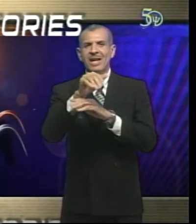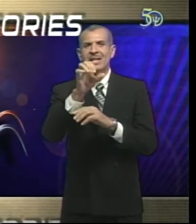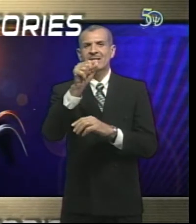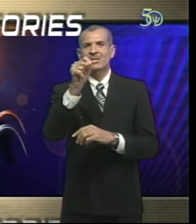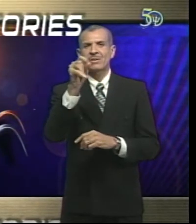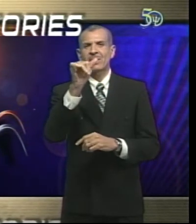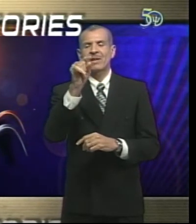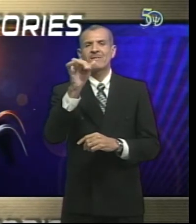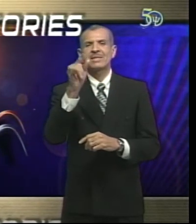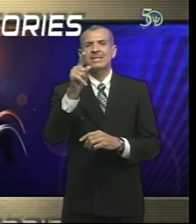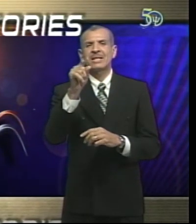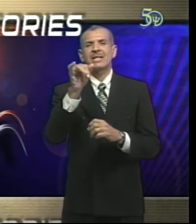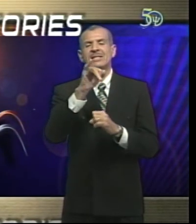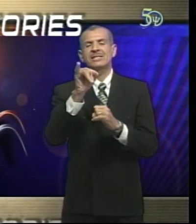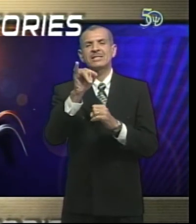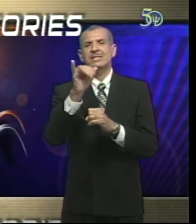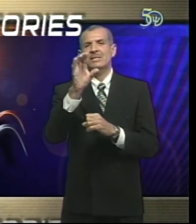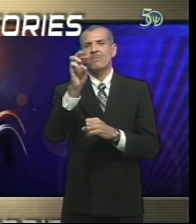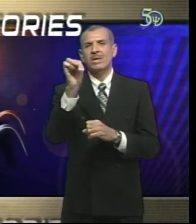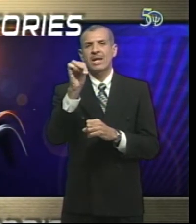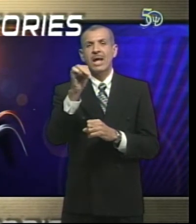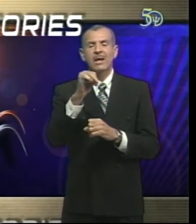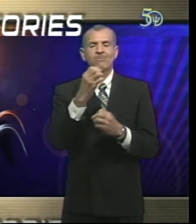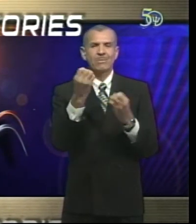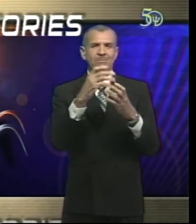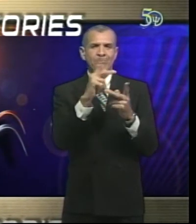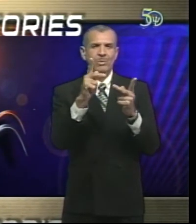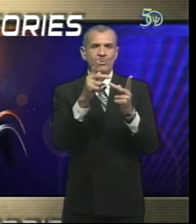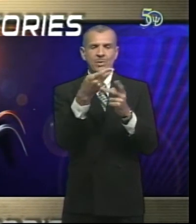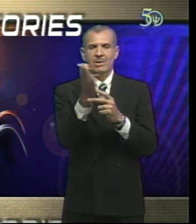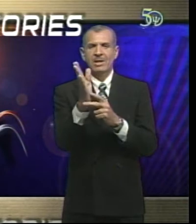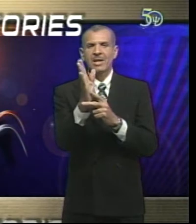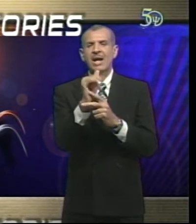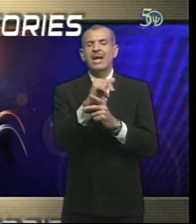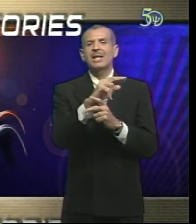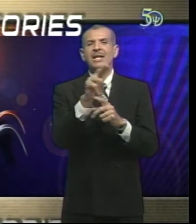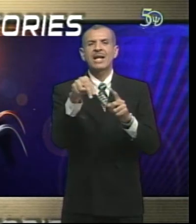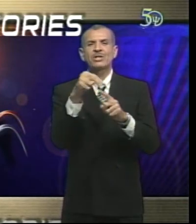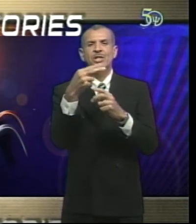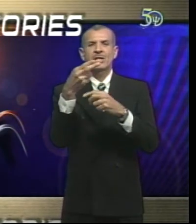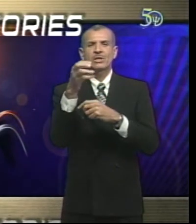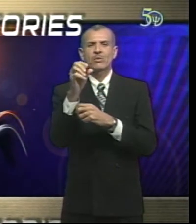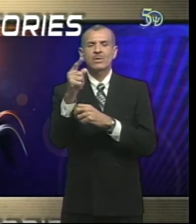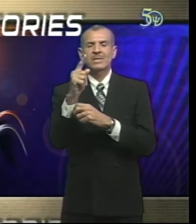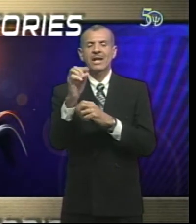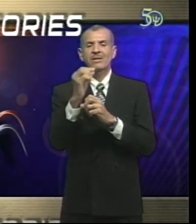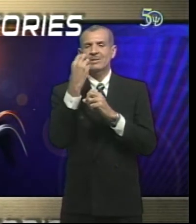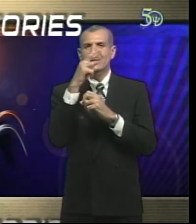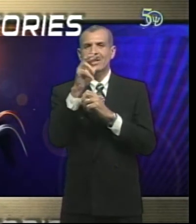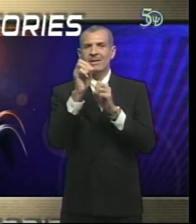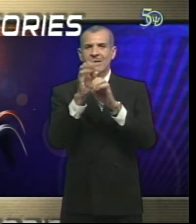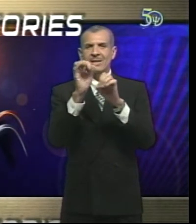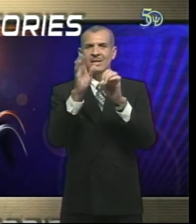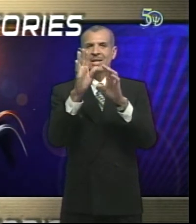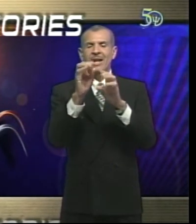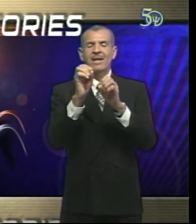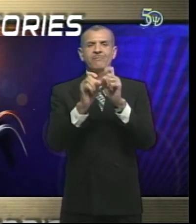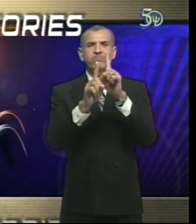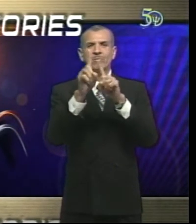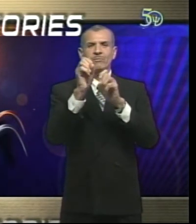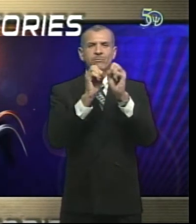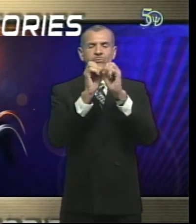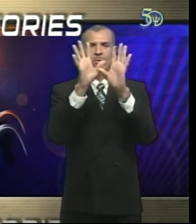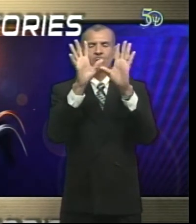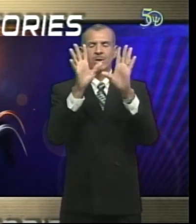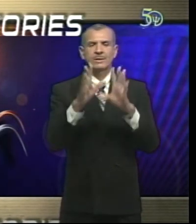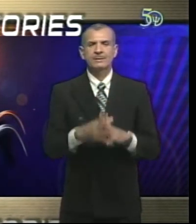Inc. lighting ceremony. Now, hundreds were on hand at National Heroes Square to witness the lighting and fireworks display.